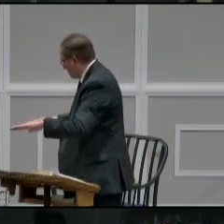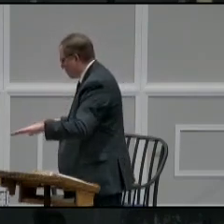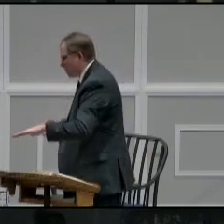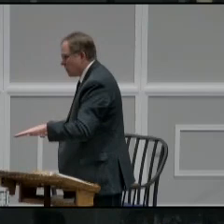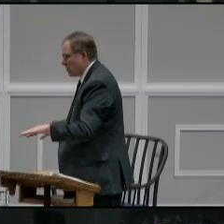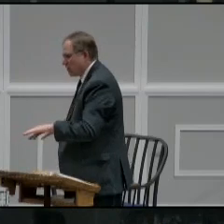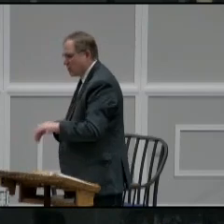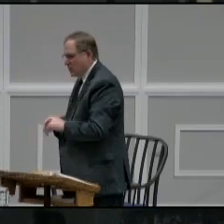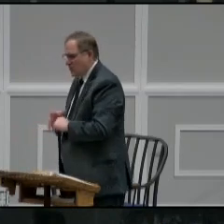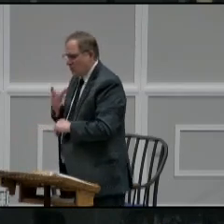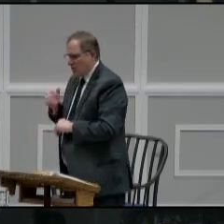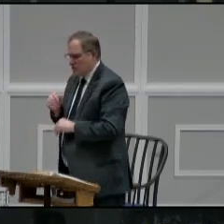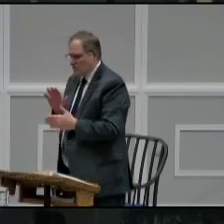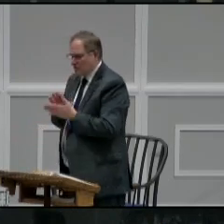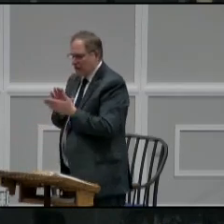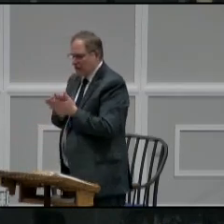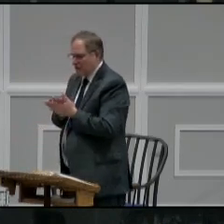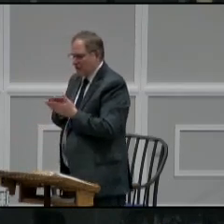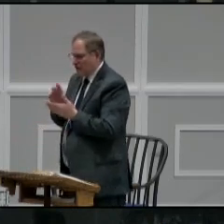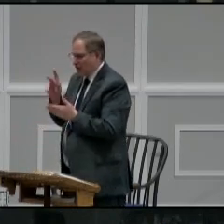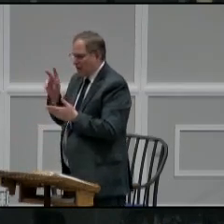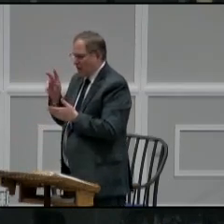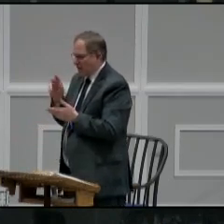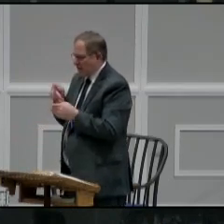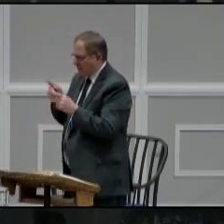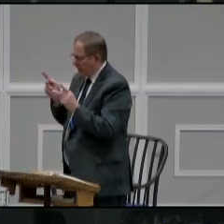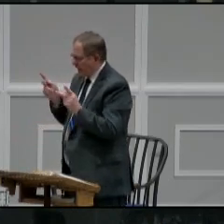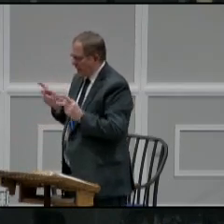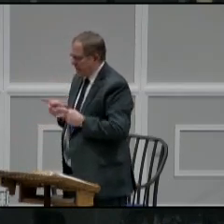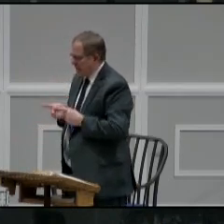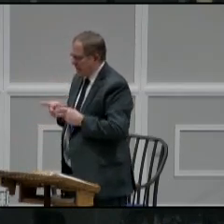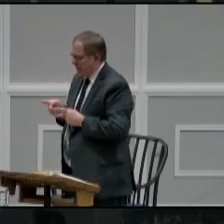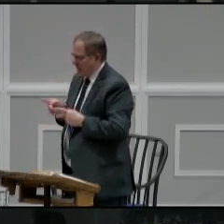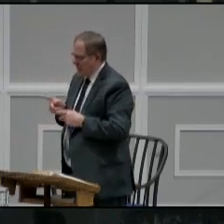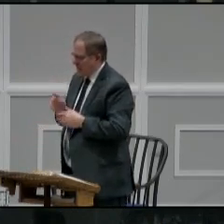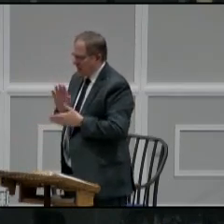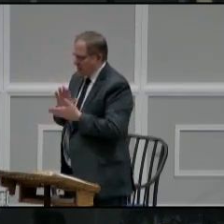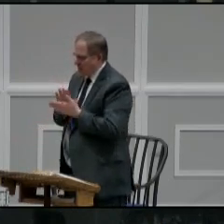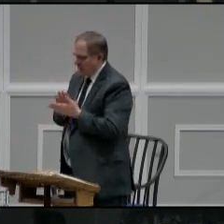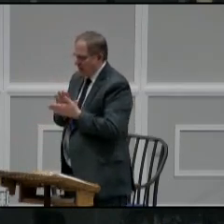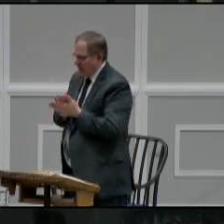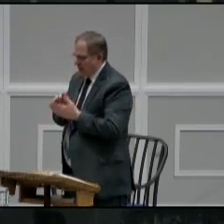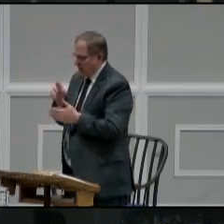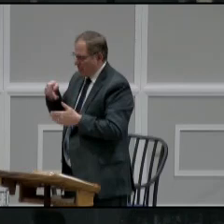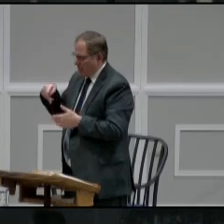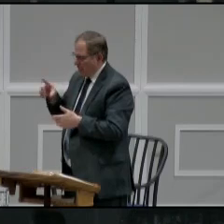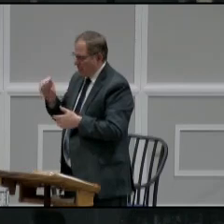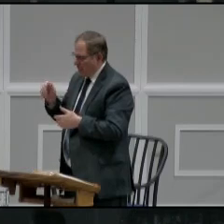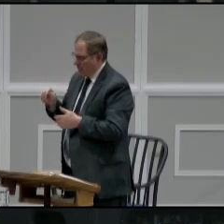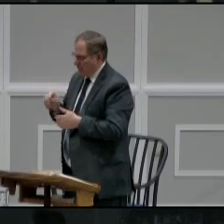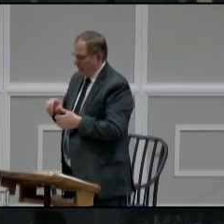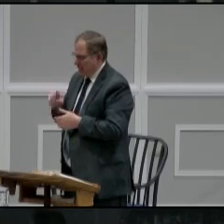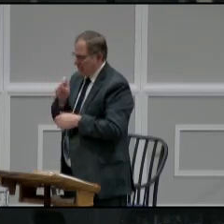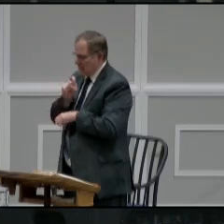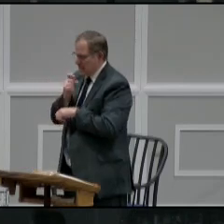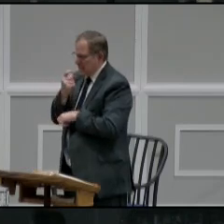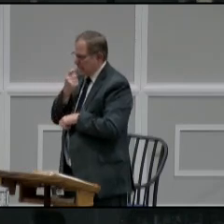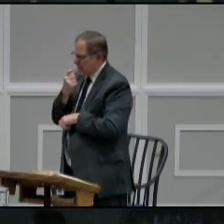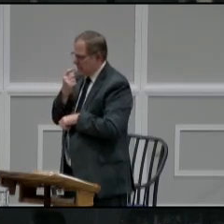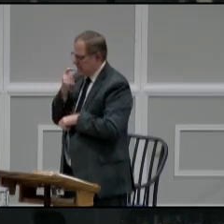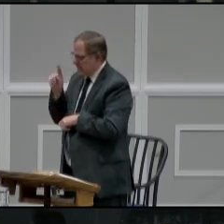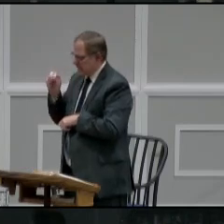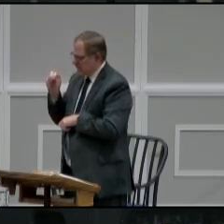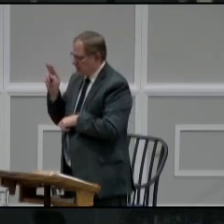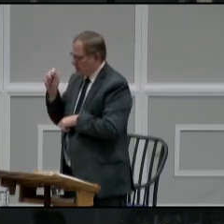plates. And on these paper plates were nuts and berries and